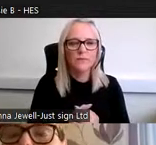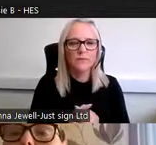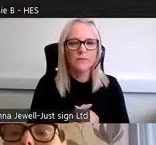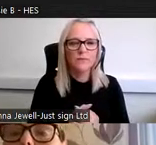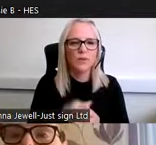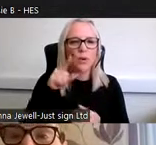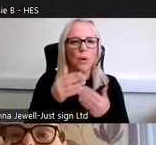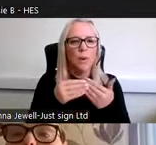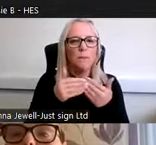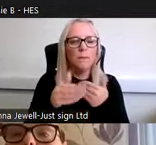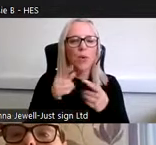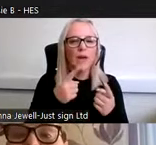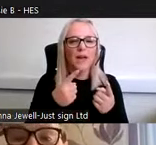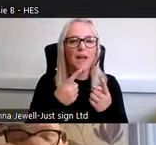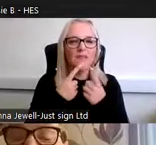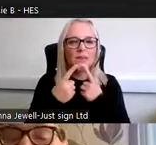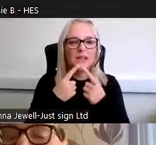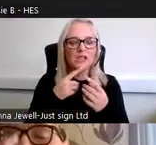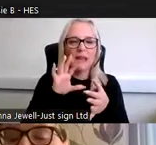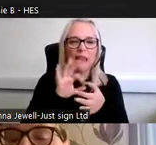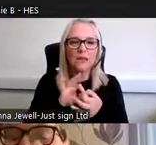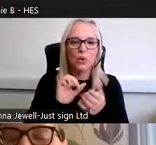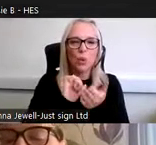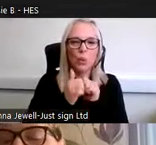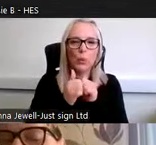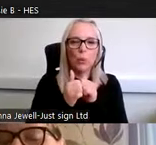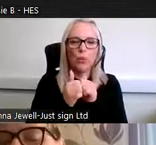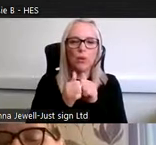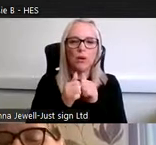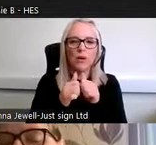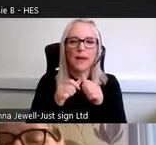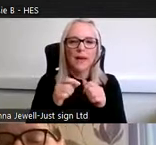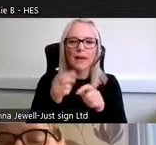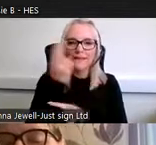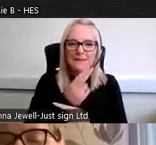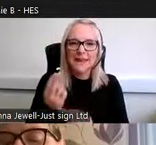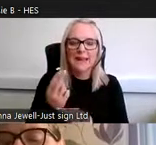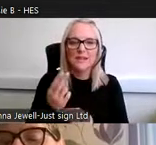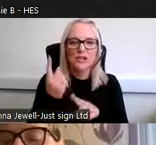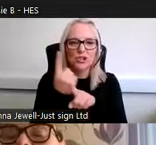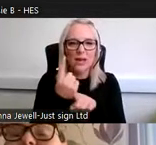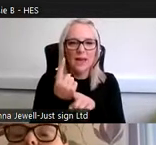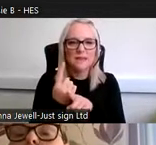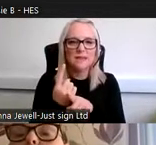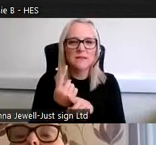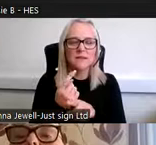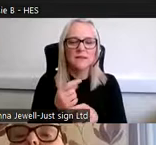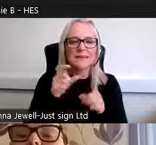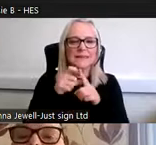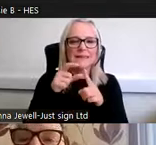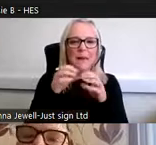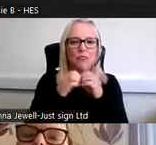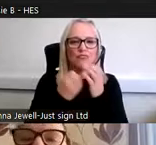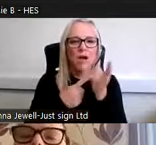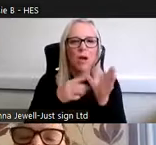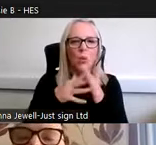co-design in the chat, that'd be great. Debbie was asking, Deborah Wilson, who is also a member of Make Your Mark Volunteer Organisers Network,